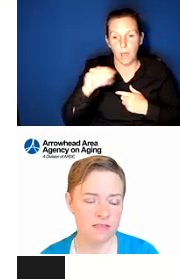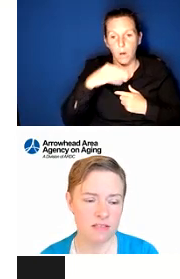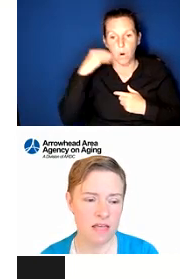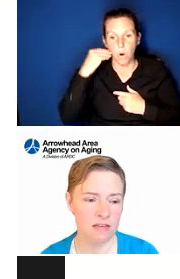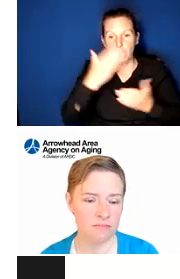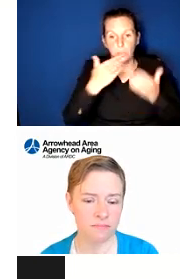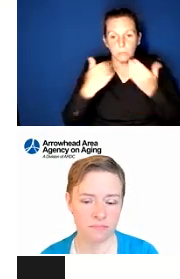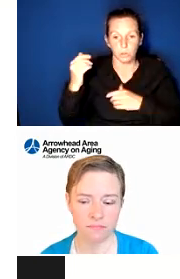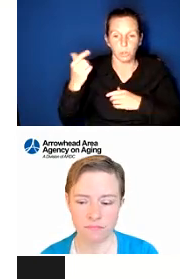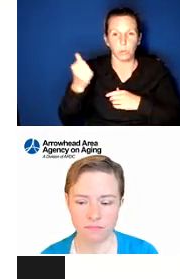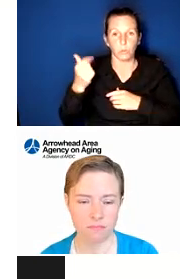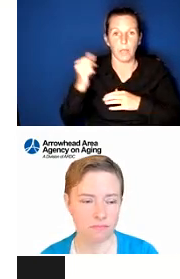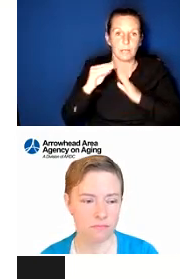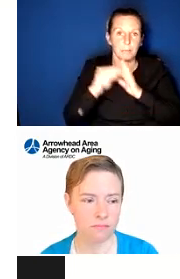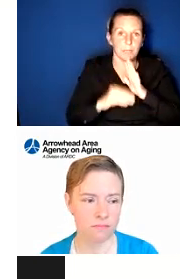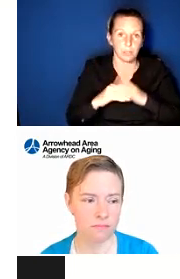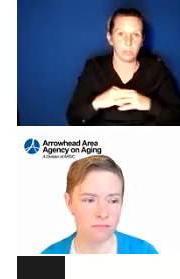Next slide.